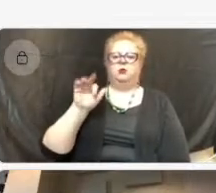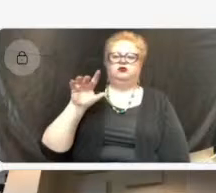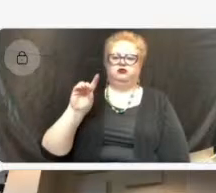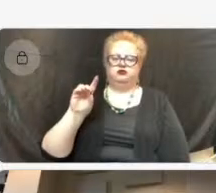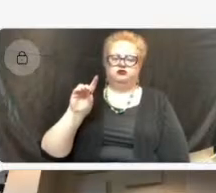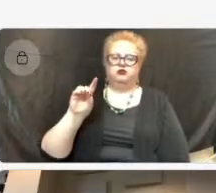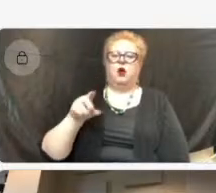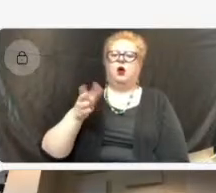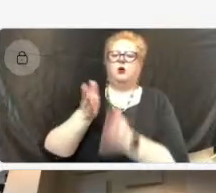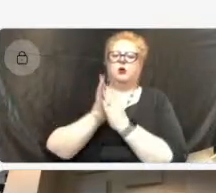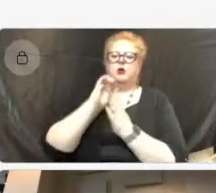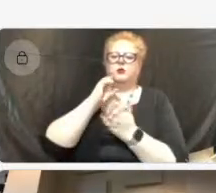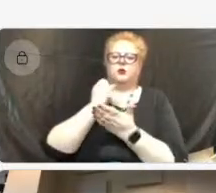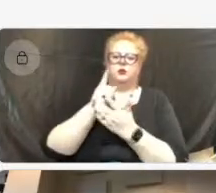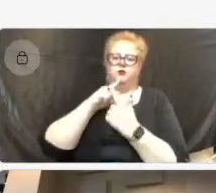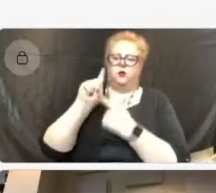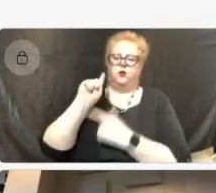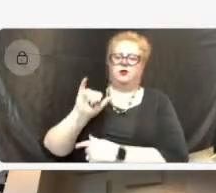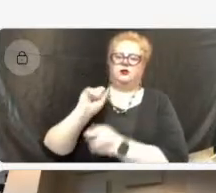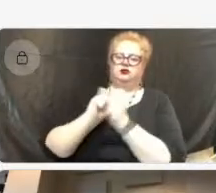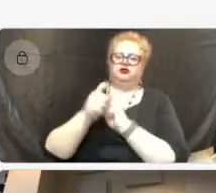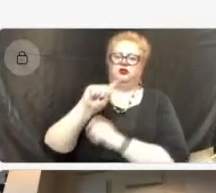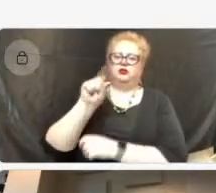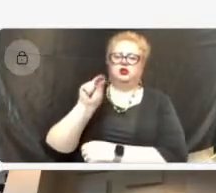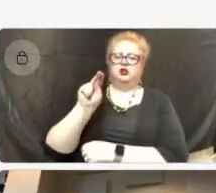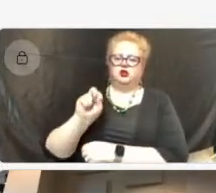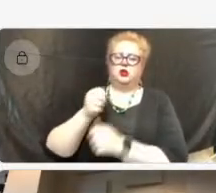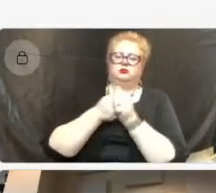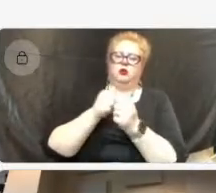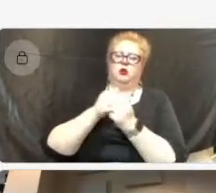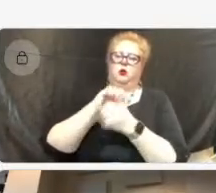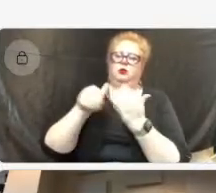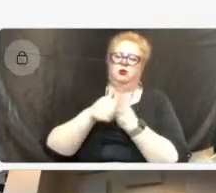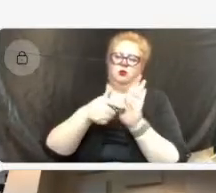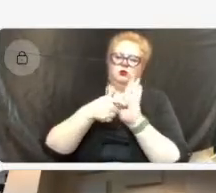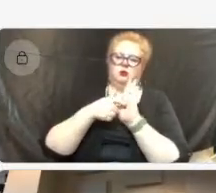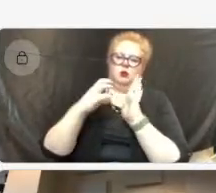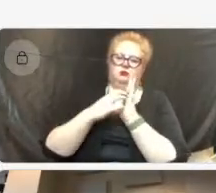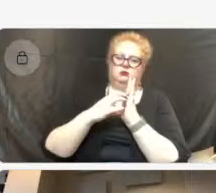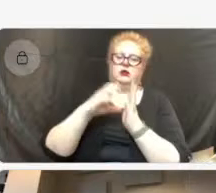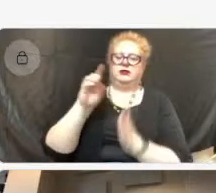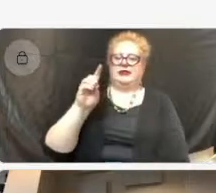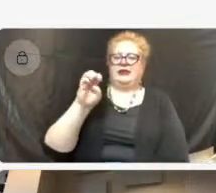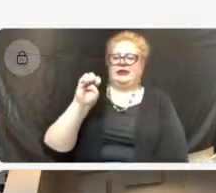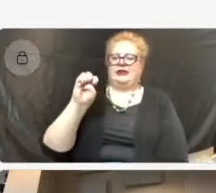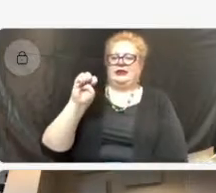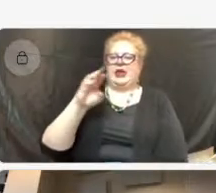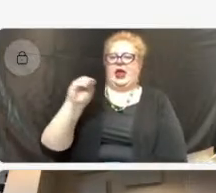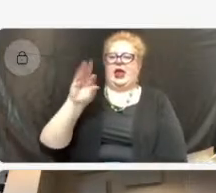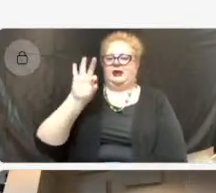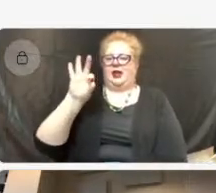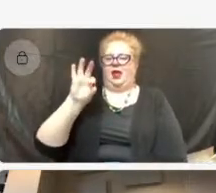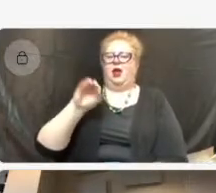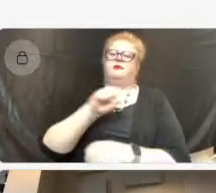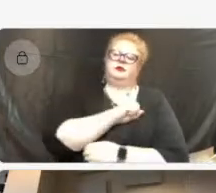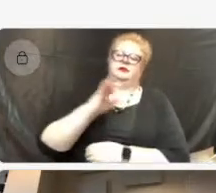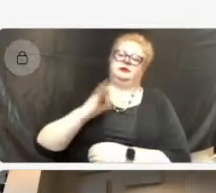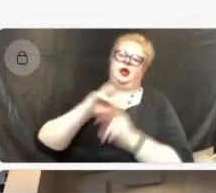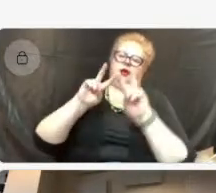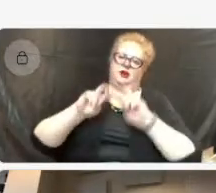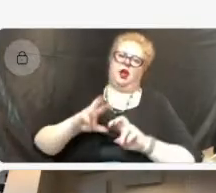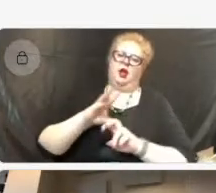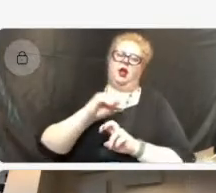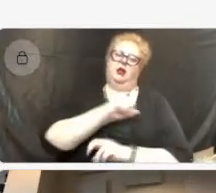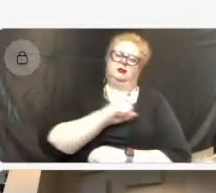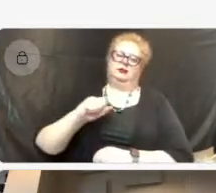requested PDC zoning, subject to compliance with comments and conditions outlined in paragraphs D, E, and F, and the staff analysis of the agenda